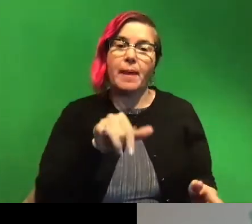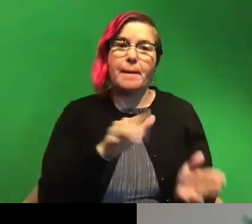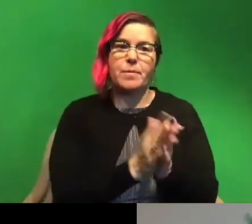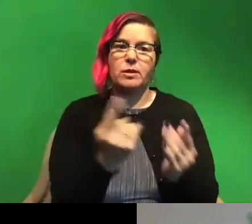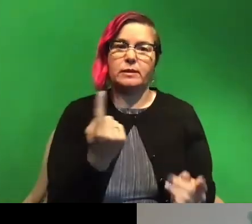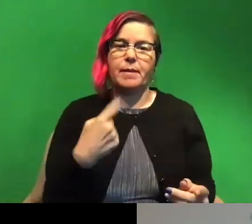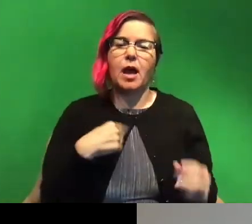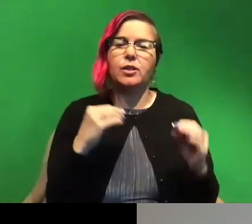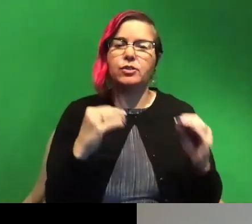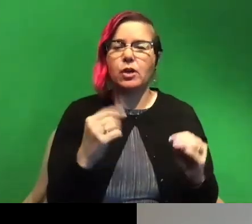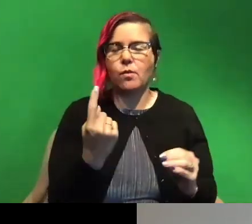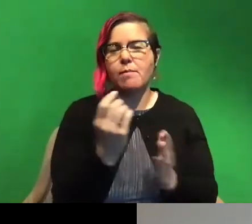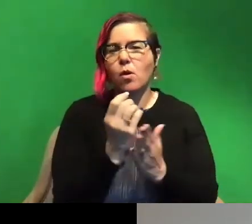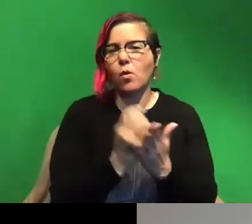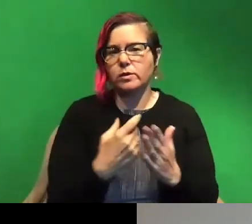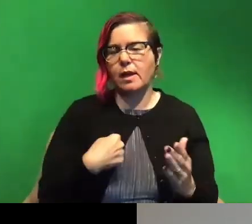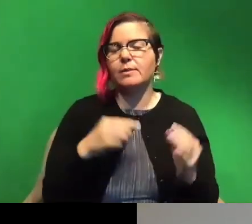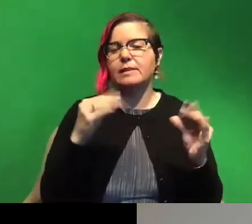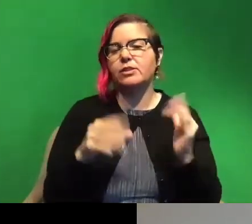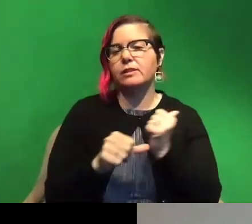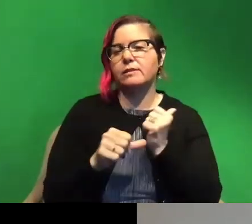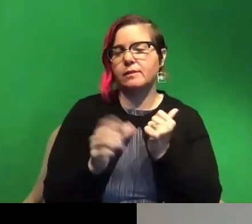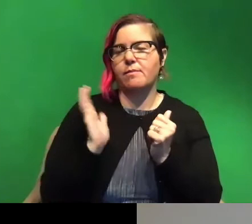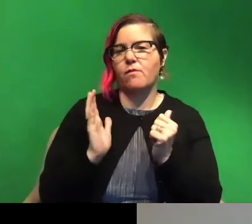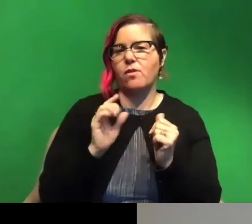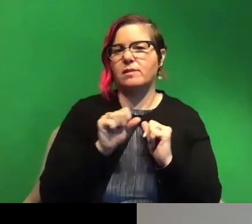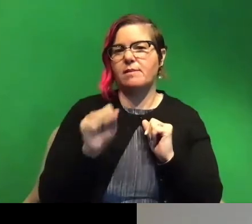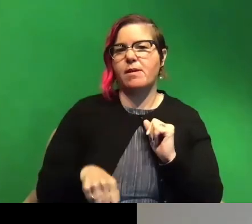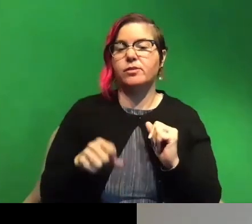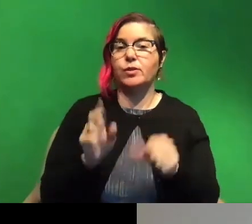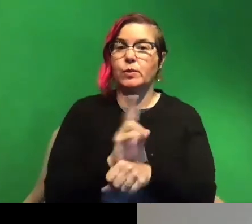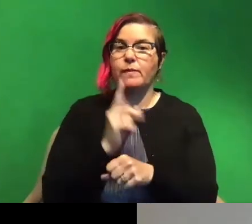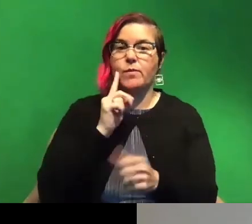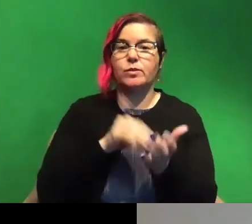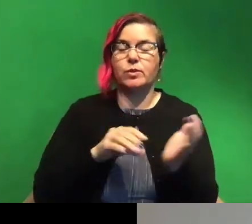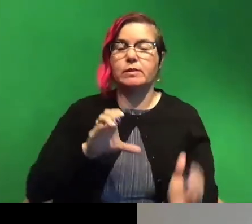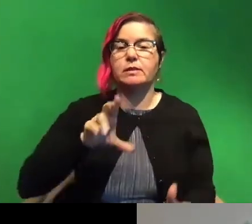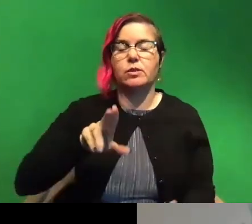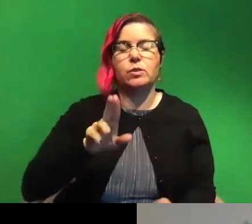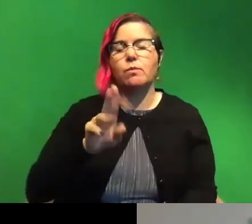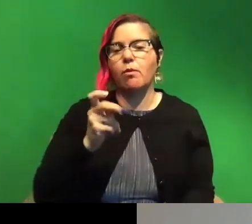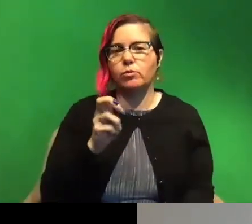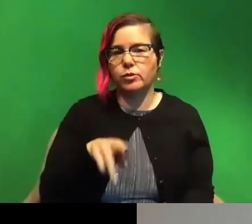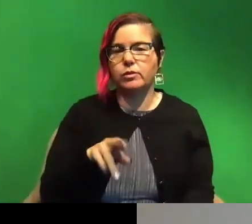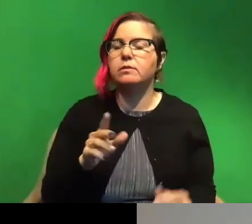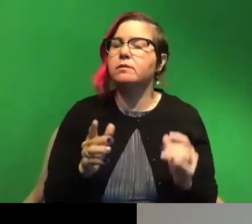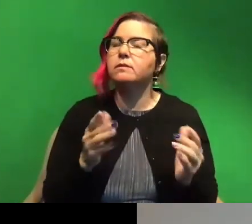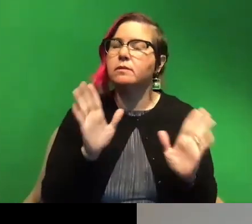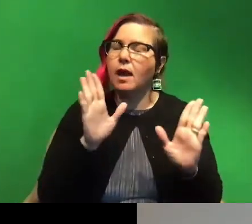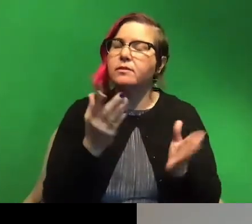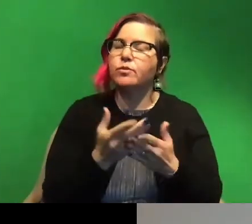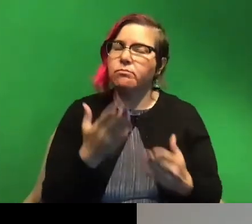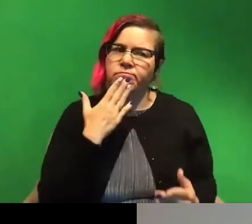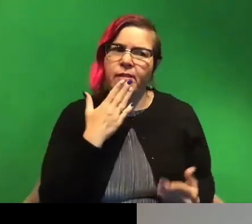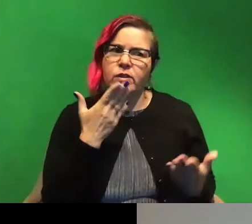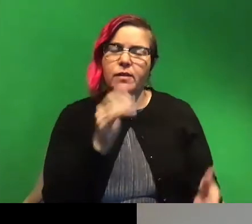I taught in one of the classes that I was a teaching assistant for this past semester. So we use that for the students at CU Boulder. Excellent resource. Thanks for suggesting that.